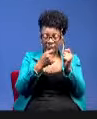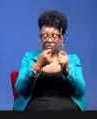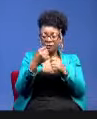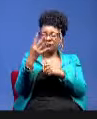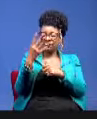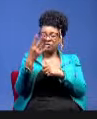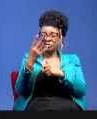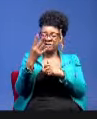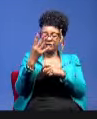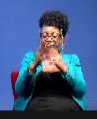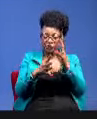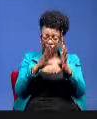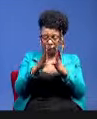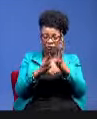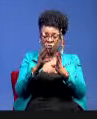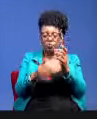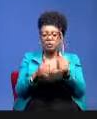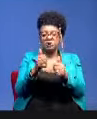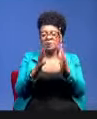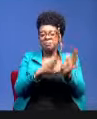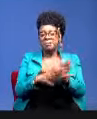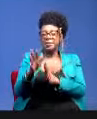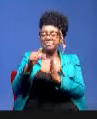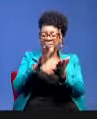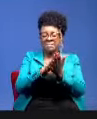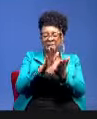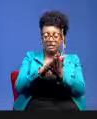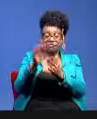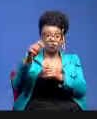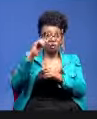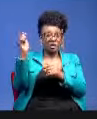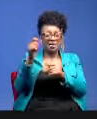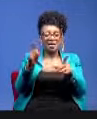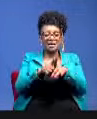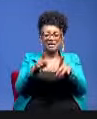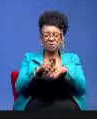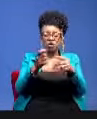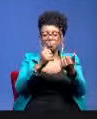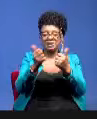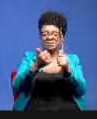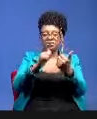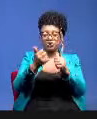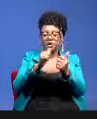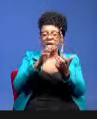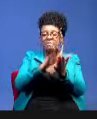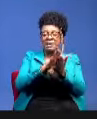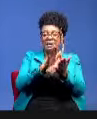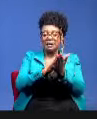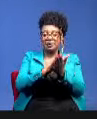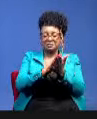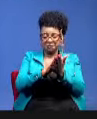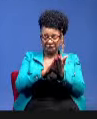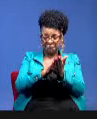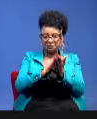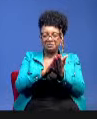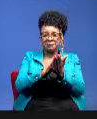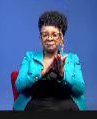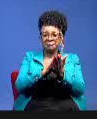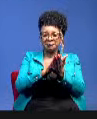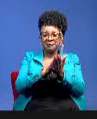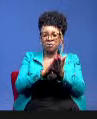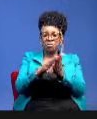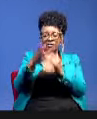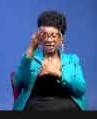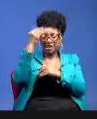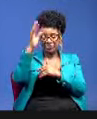44 iliyoandaliwa na chama cha benki za Kenya huku mabingwa watetezi wakiwa benki kuu ya Kenya. Learn from each other, get